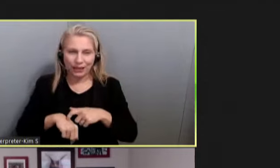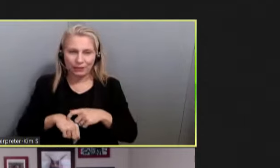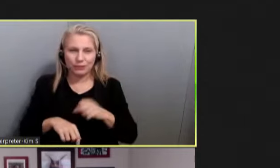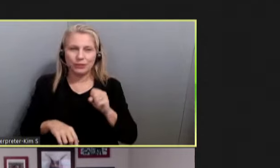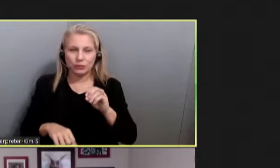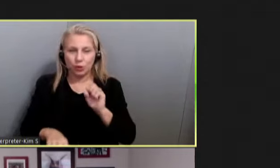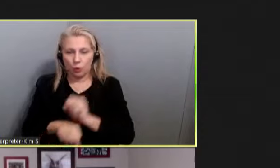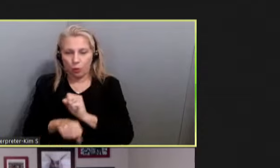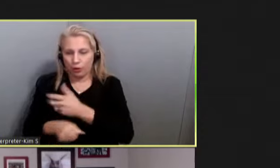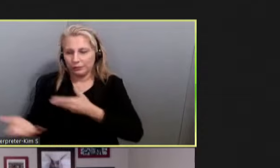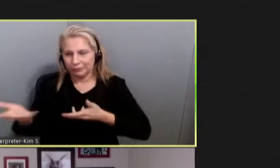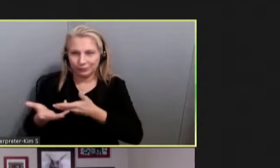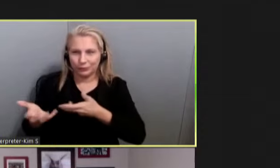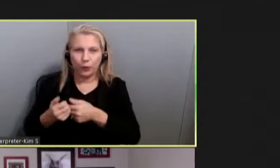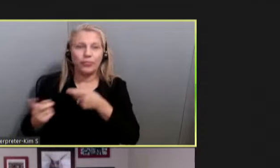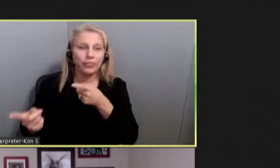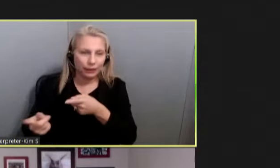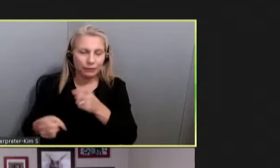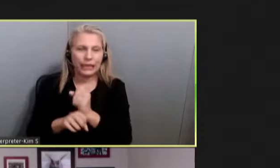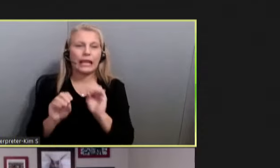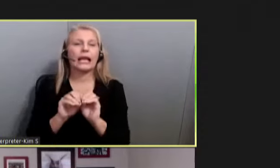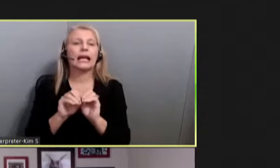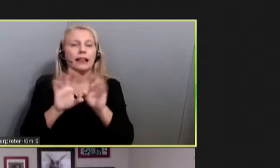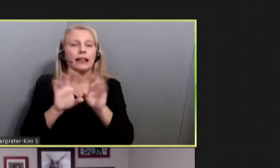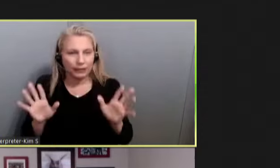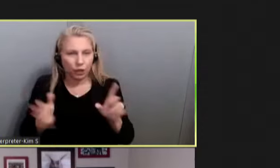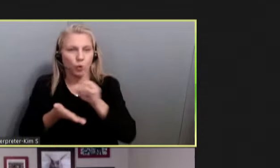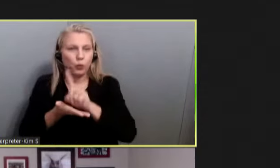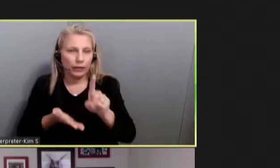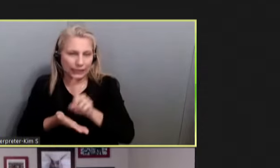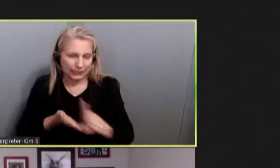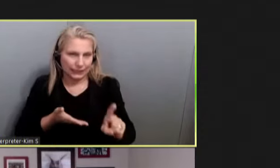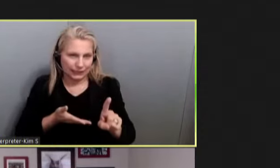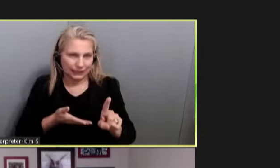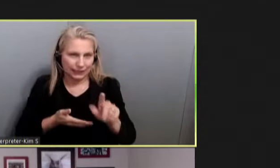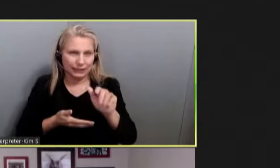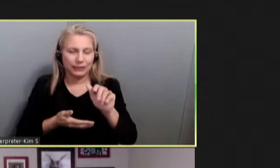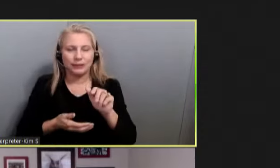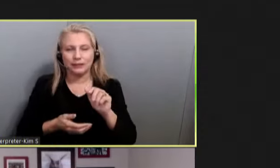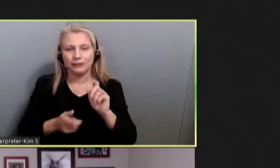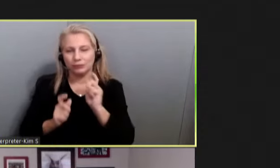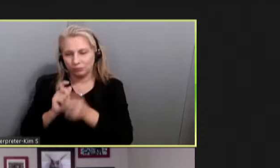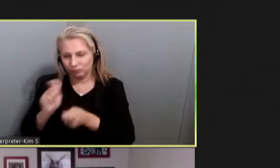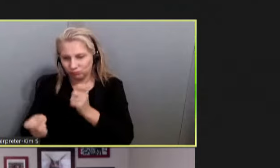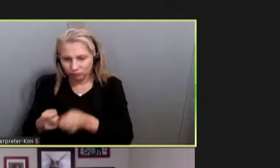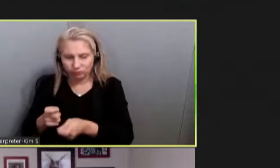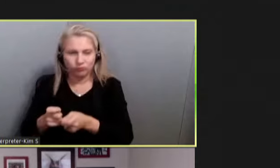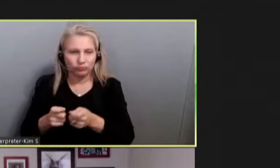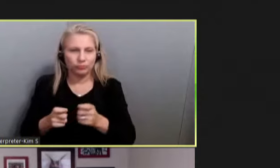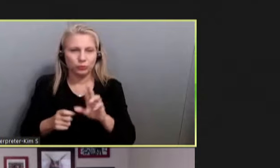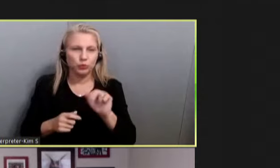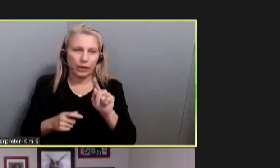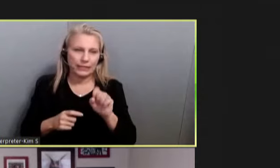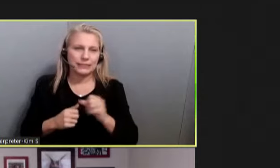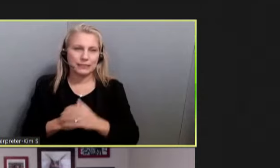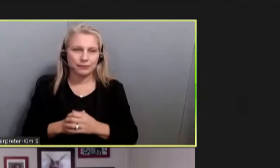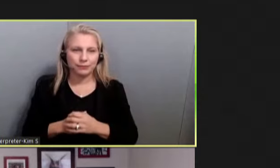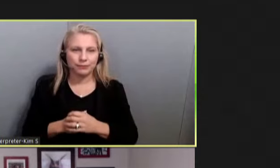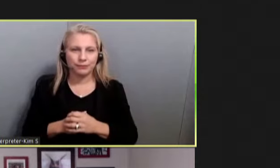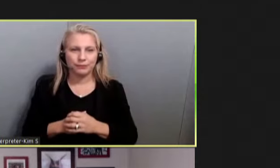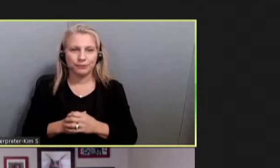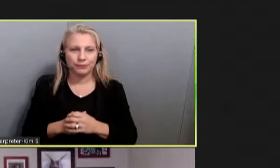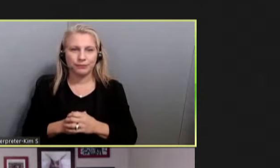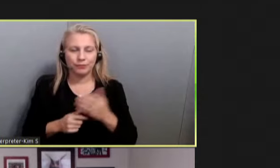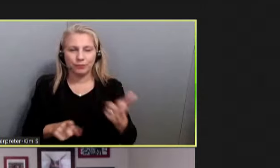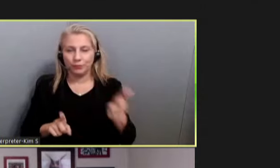working with them to get clear weekly administration rates from all of our providers. All right, let's